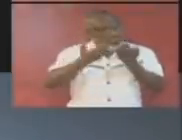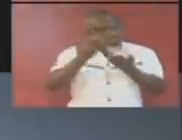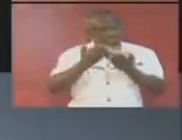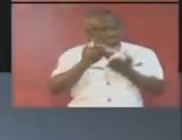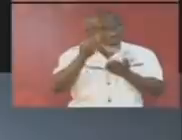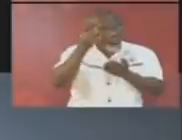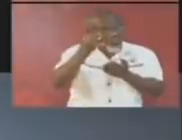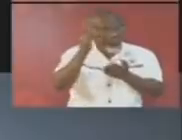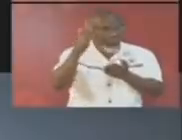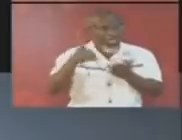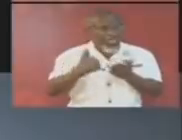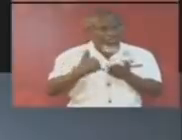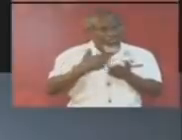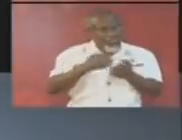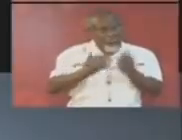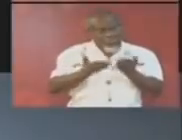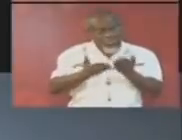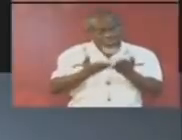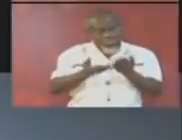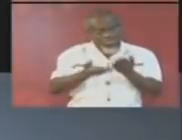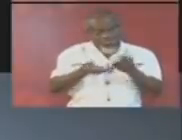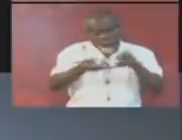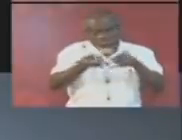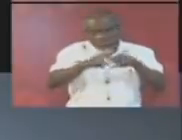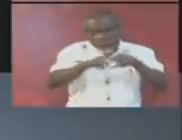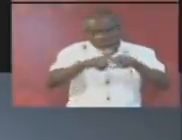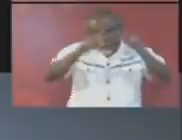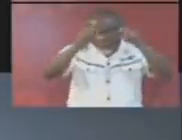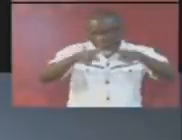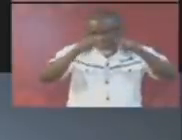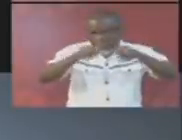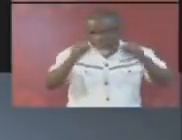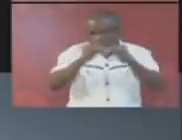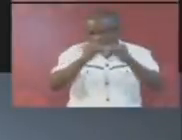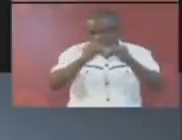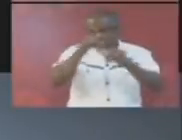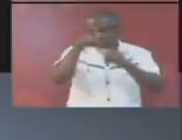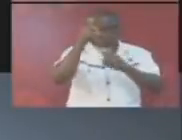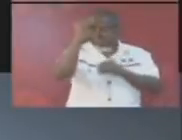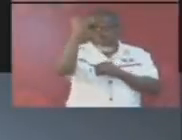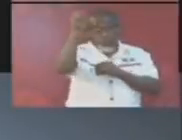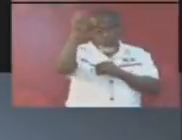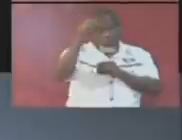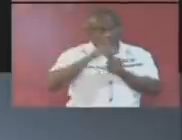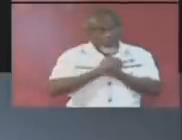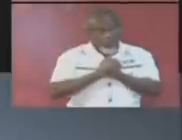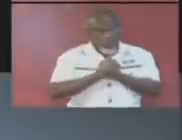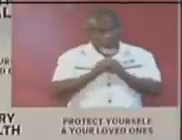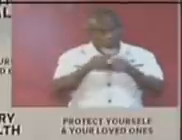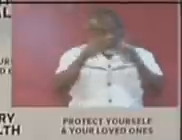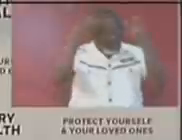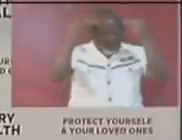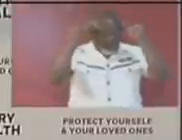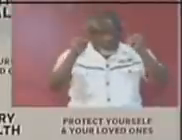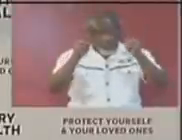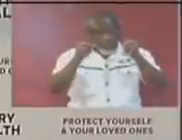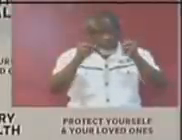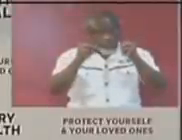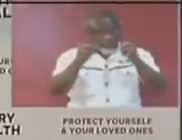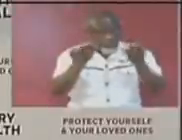increase testing in Tobago? How is the ministry collaborating with Tobago to see about this?